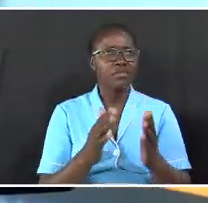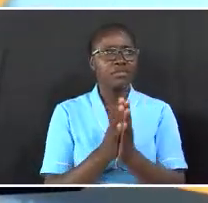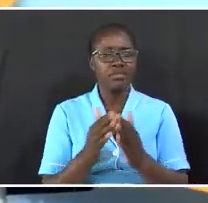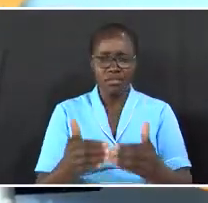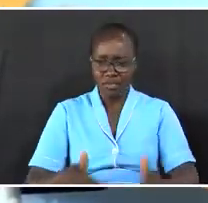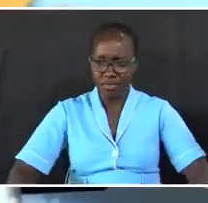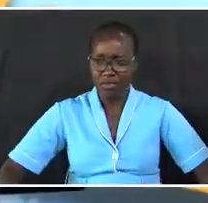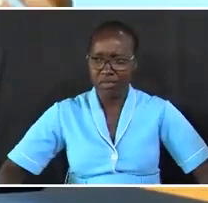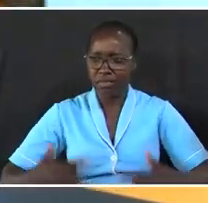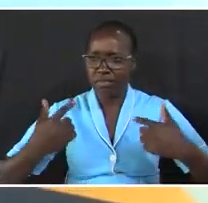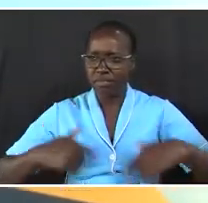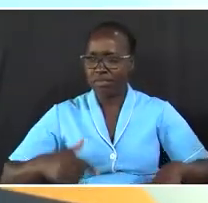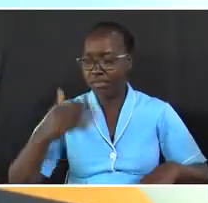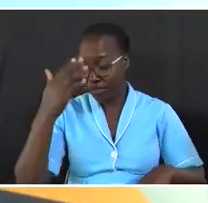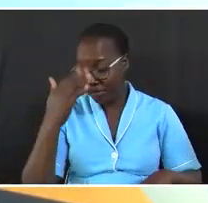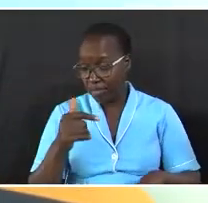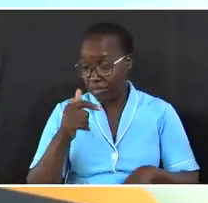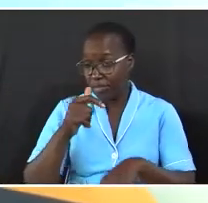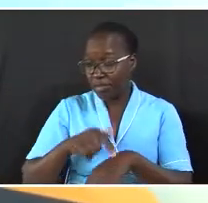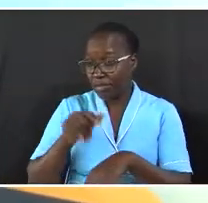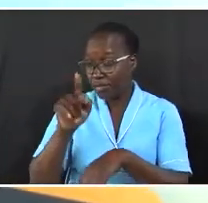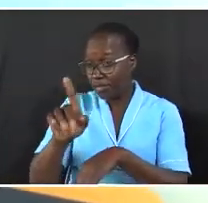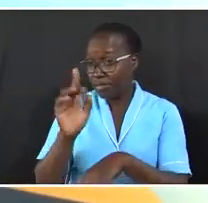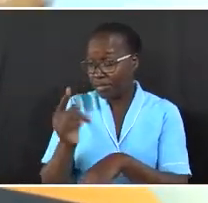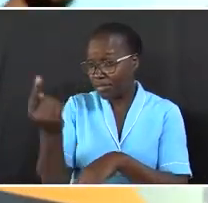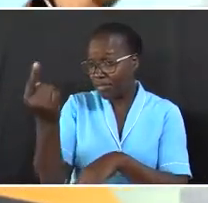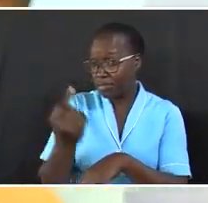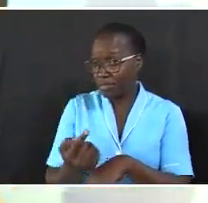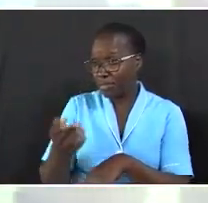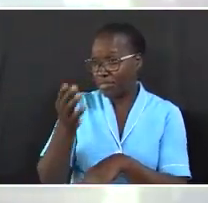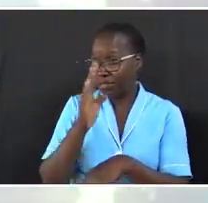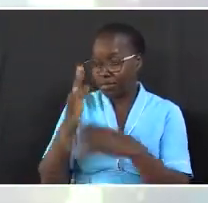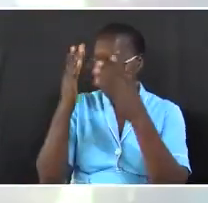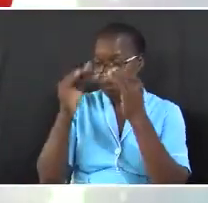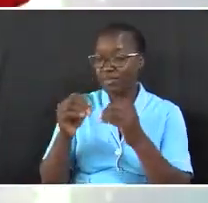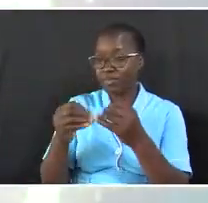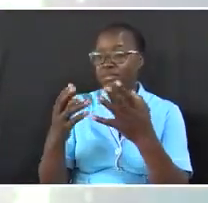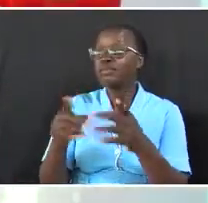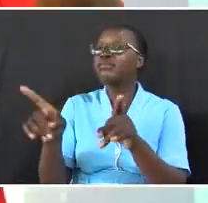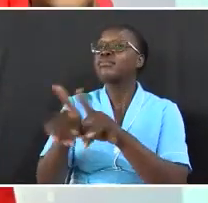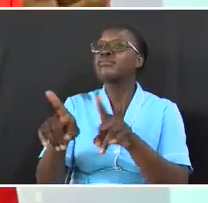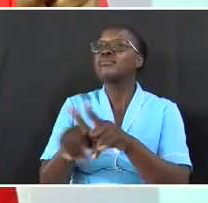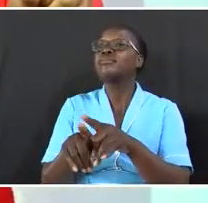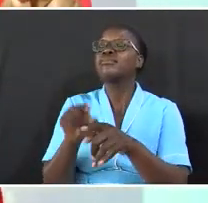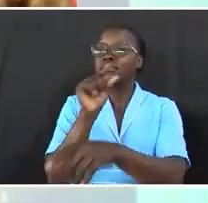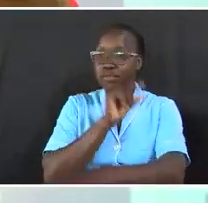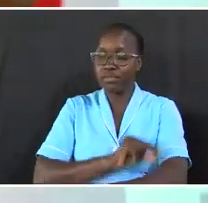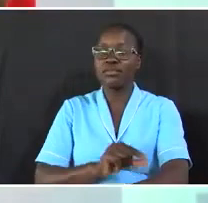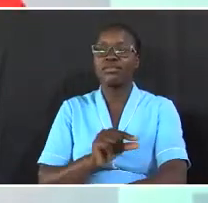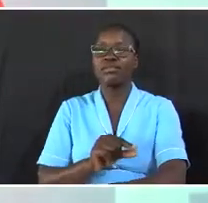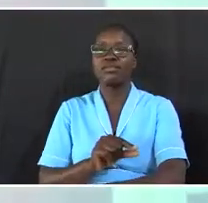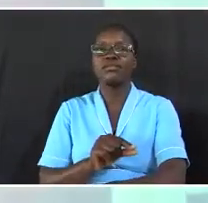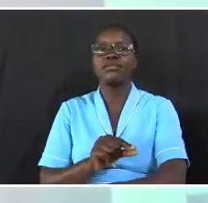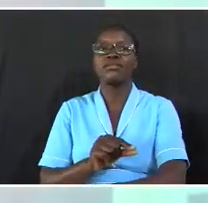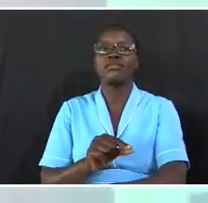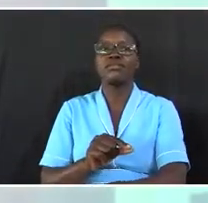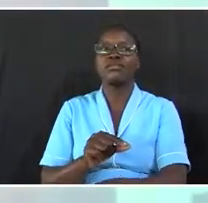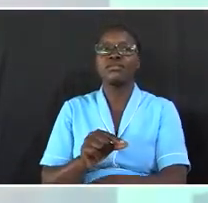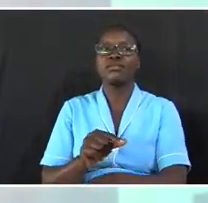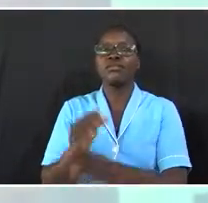clothes. Because when your time comes and God decides to give you the same race, you will